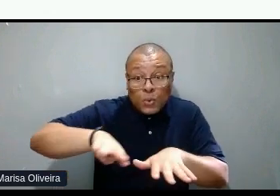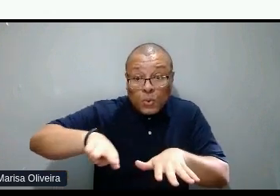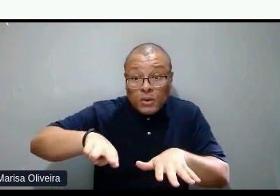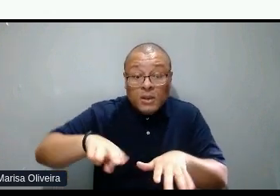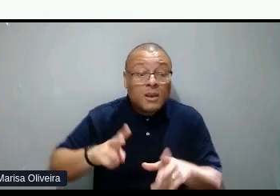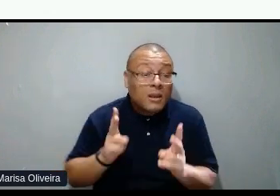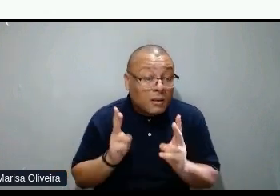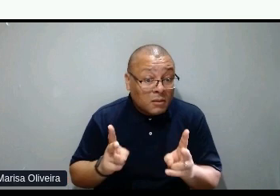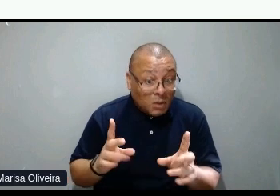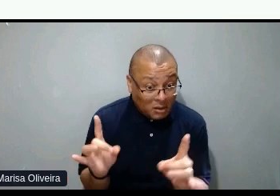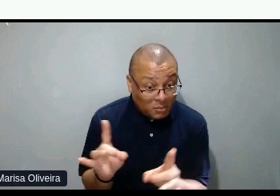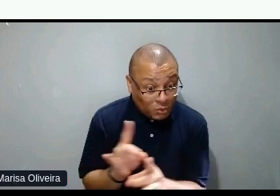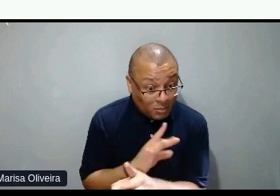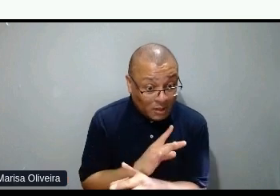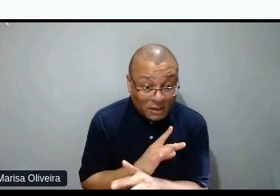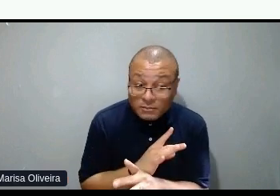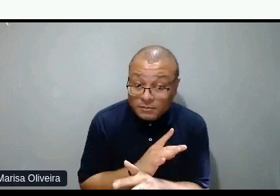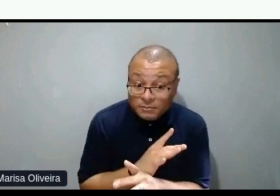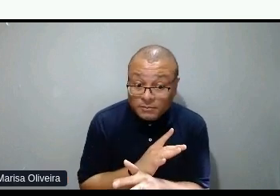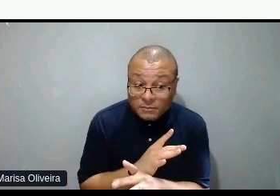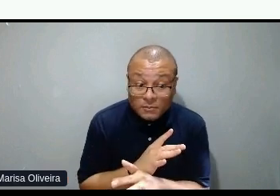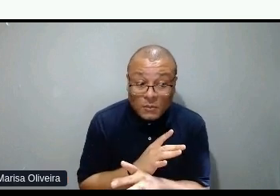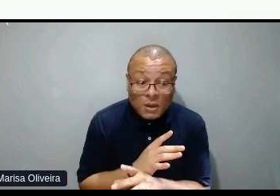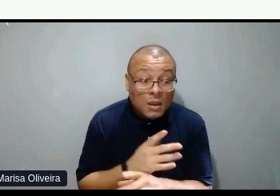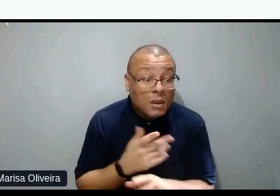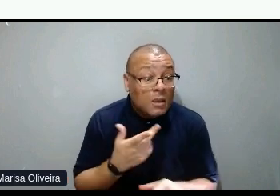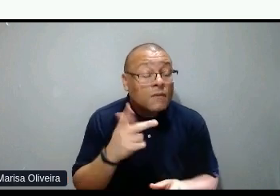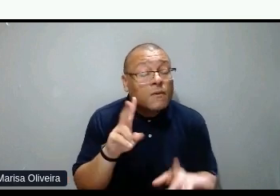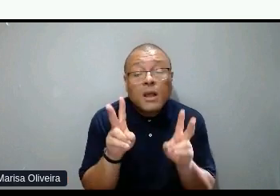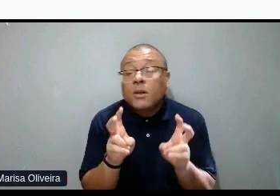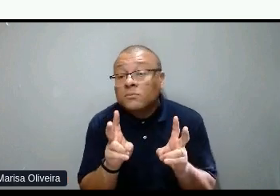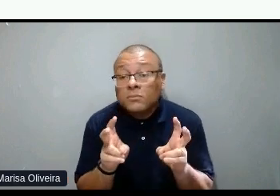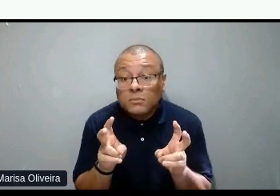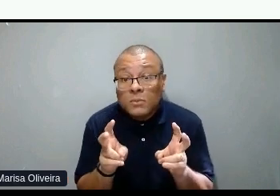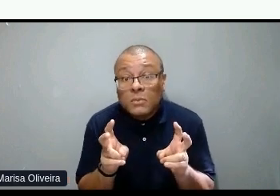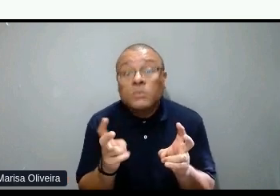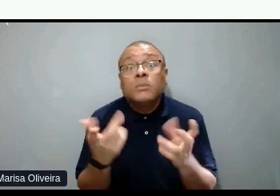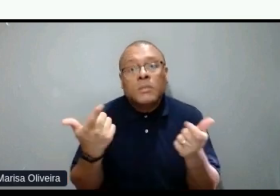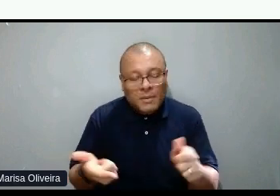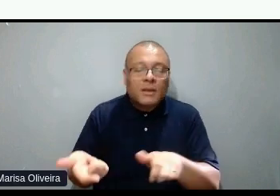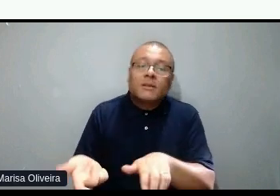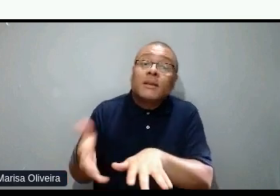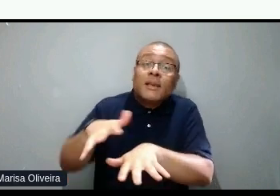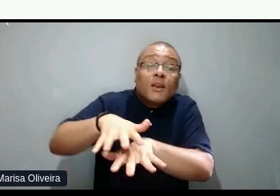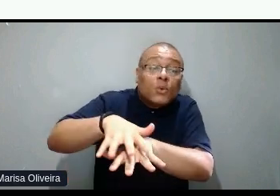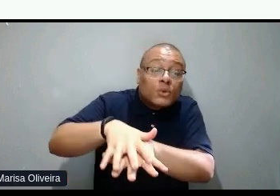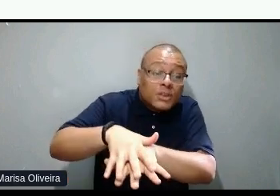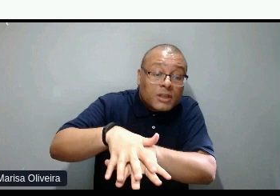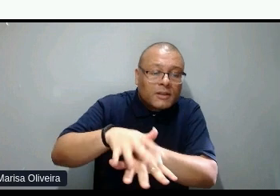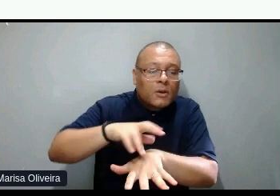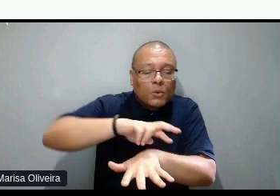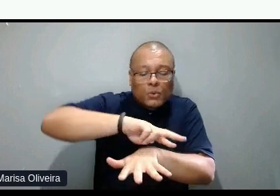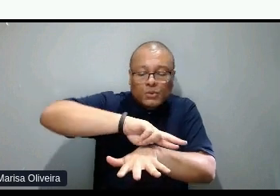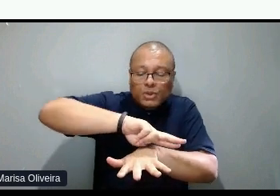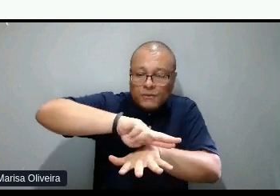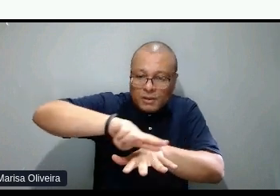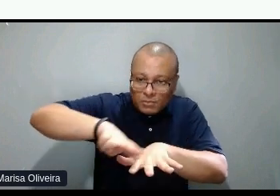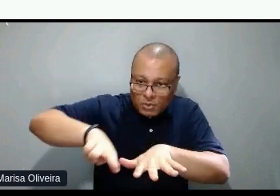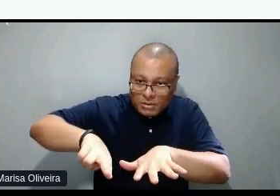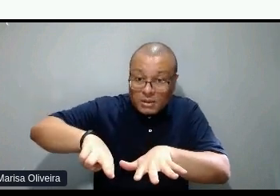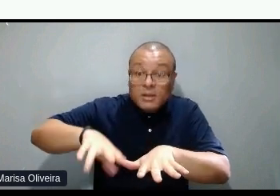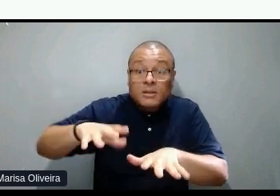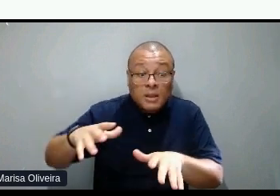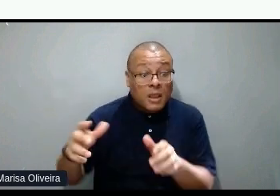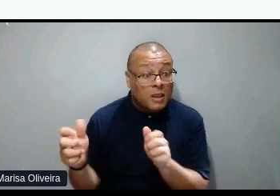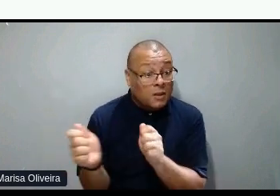done is we forgot a little bit about being inclusive. So while diversity is about us being